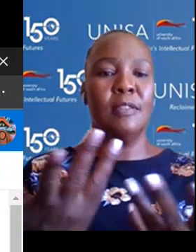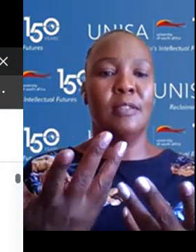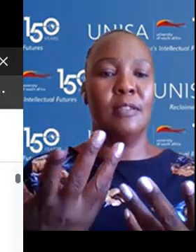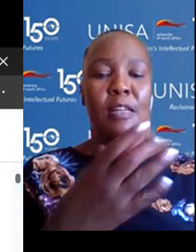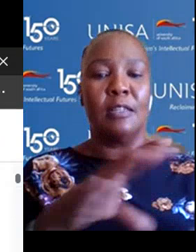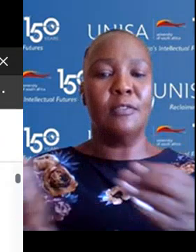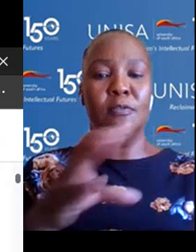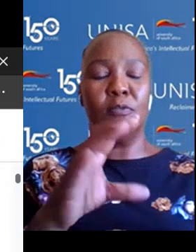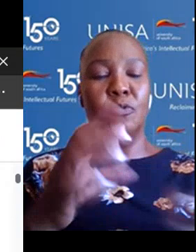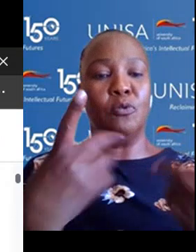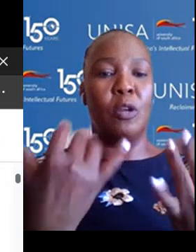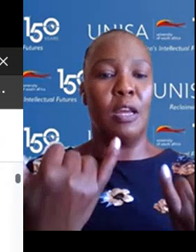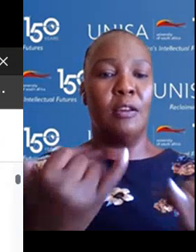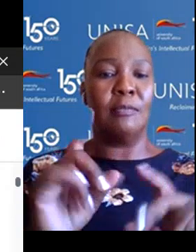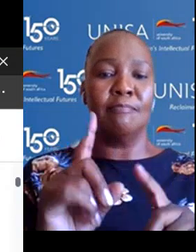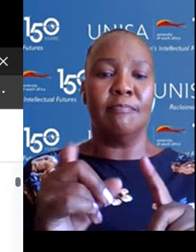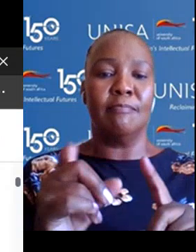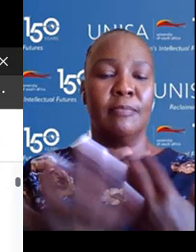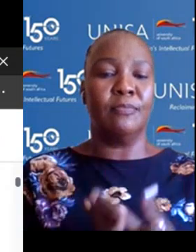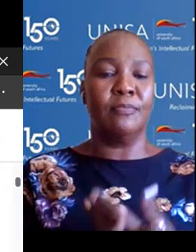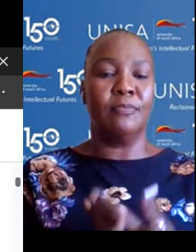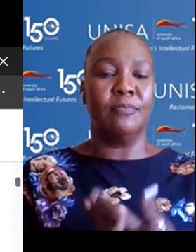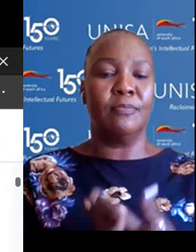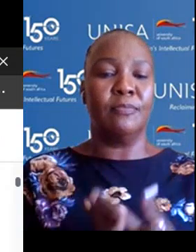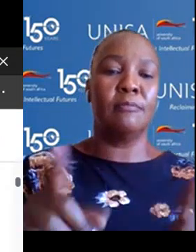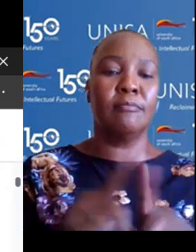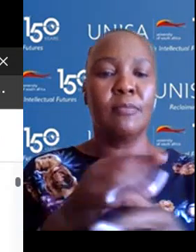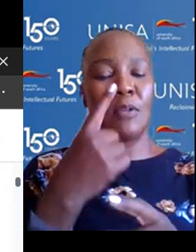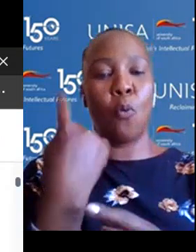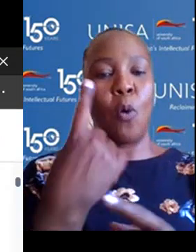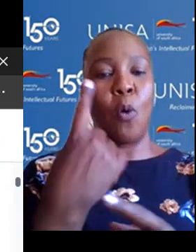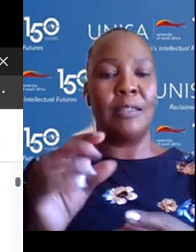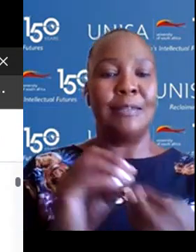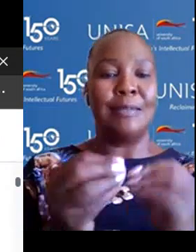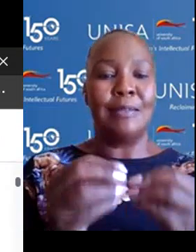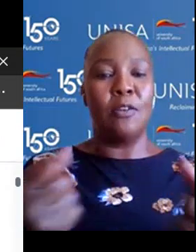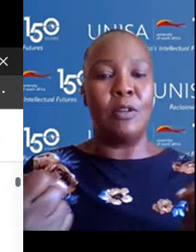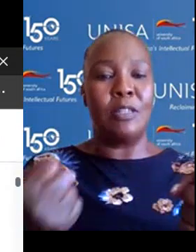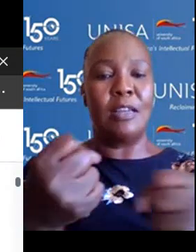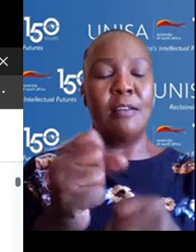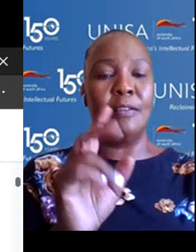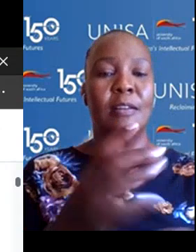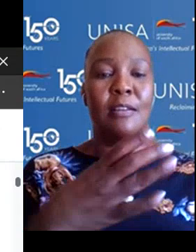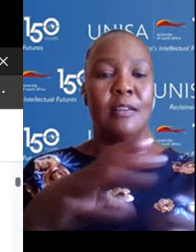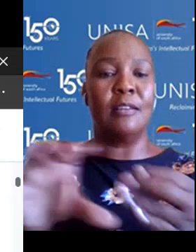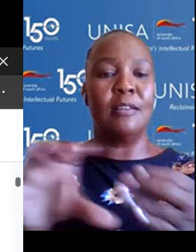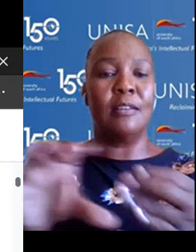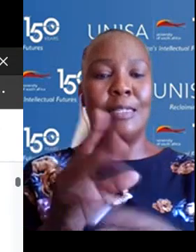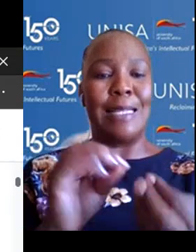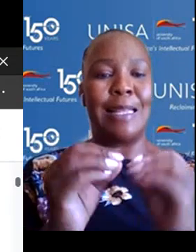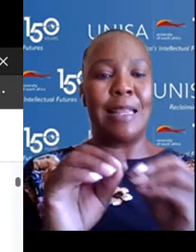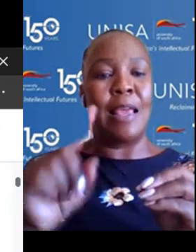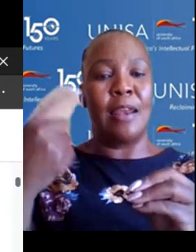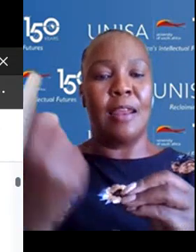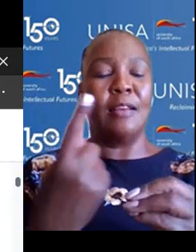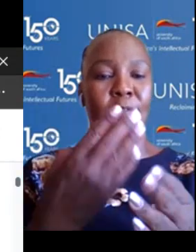we're going to do now? It says we're going to create OneDrive activity again, so we're going to create another folder.